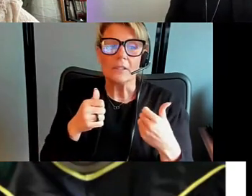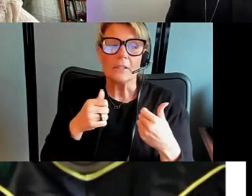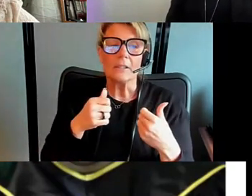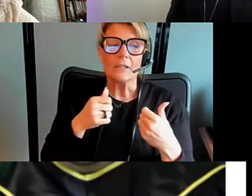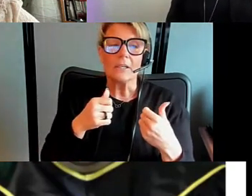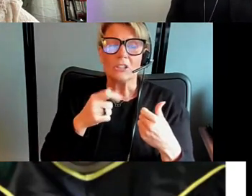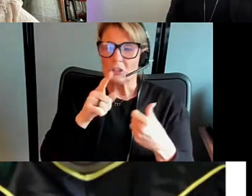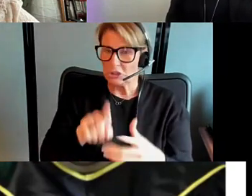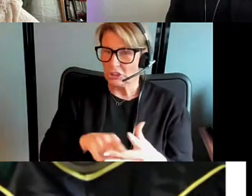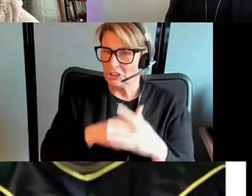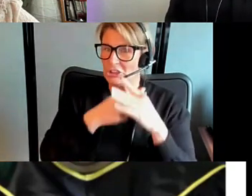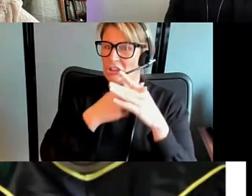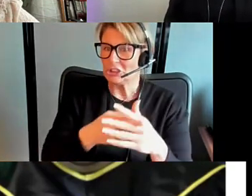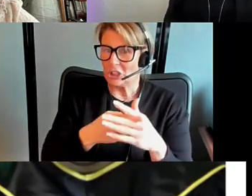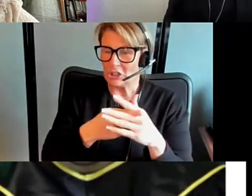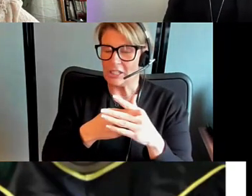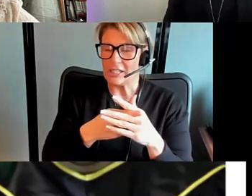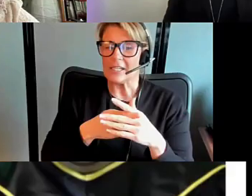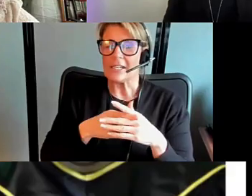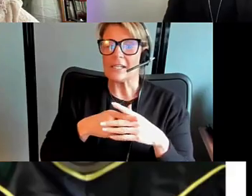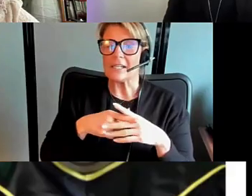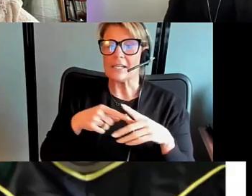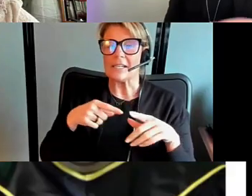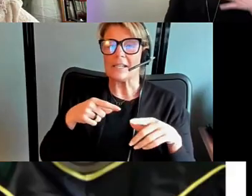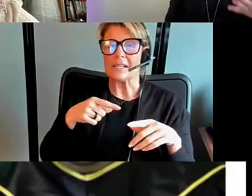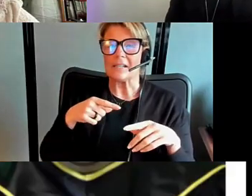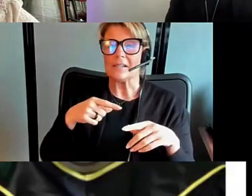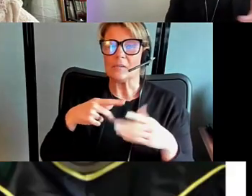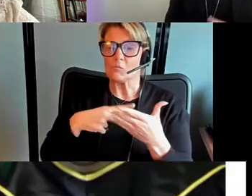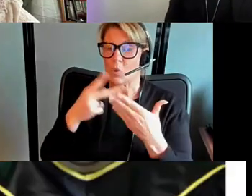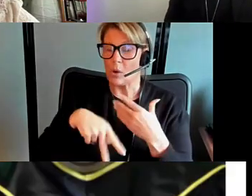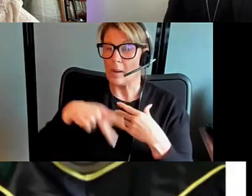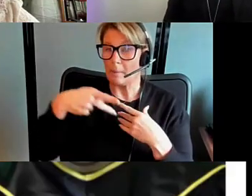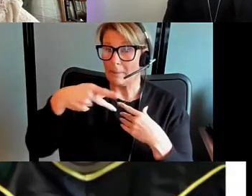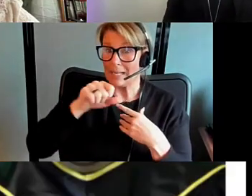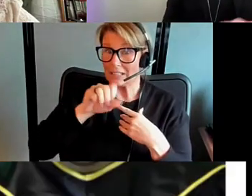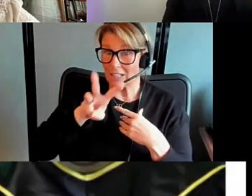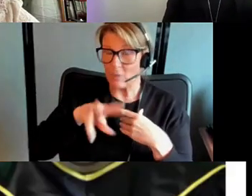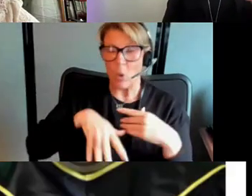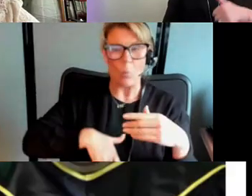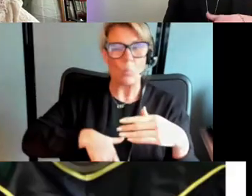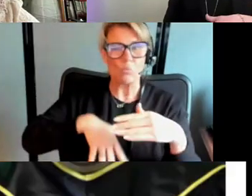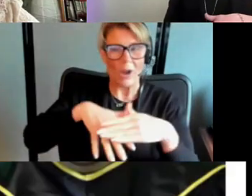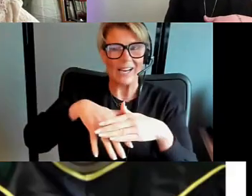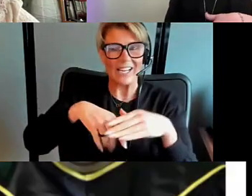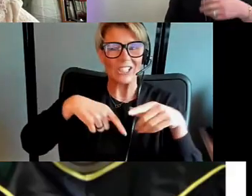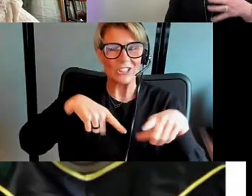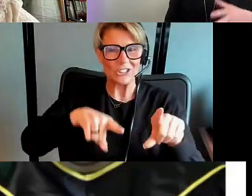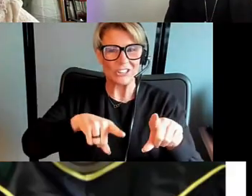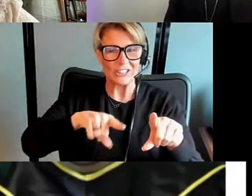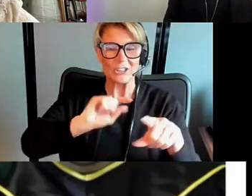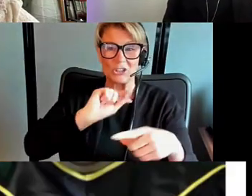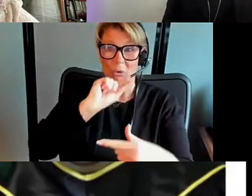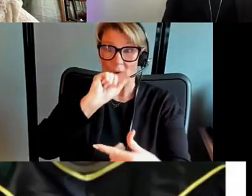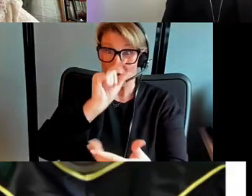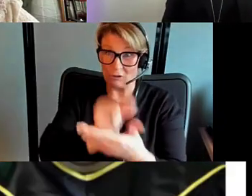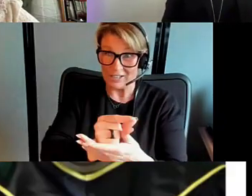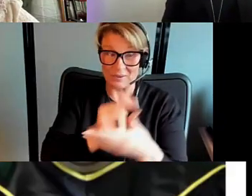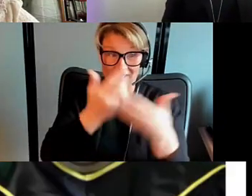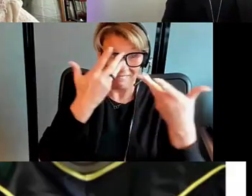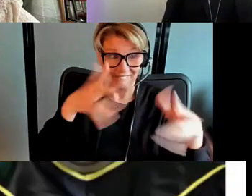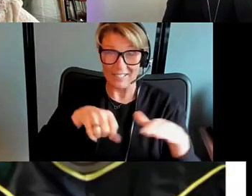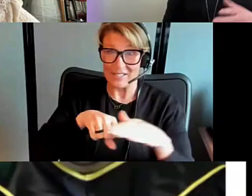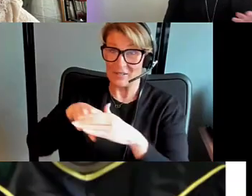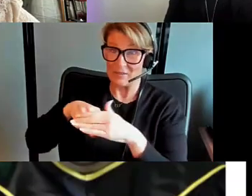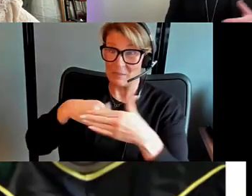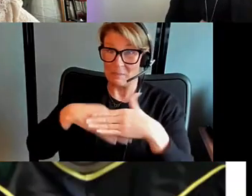and first did her PSW. And she was pregnant at the time. So she finished the PSW, had her baby.